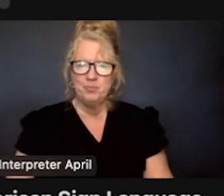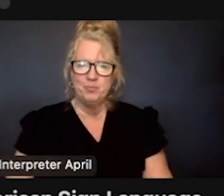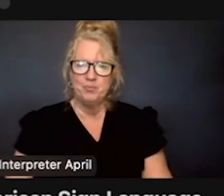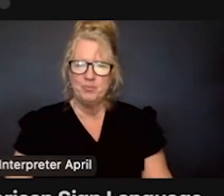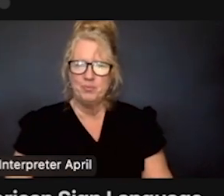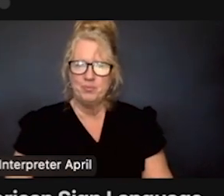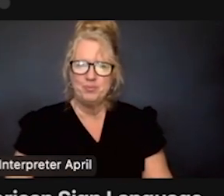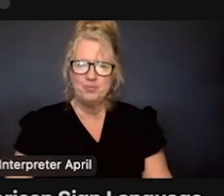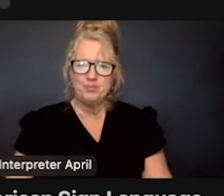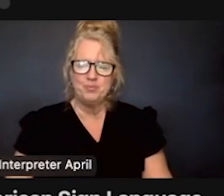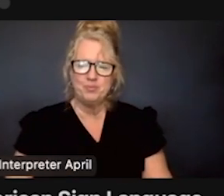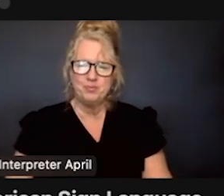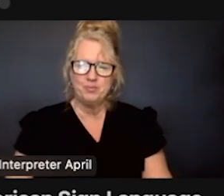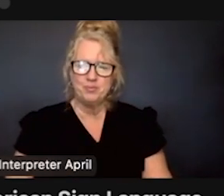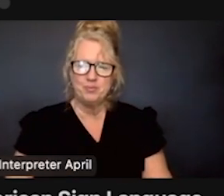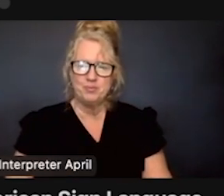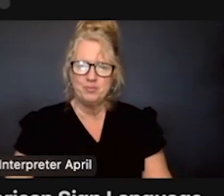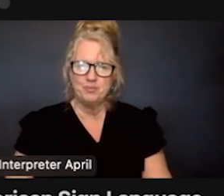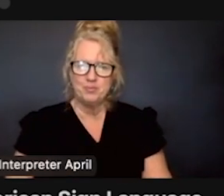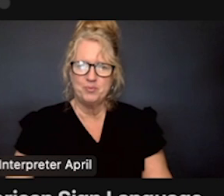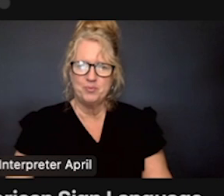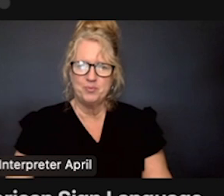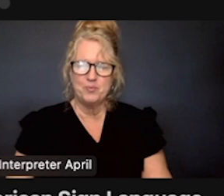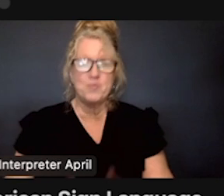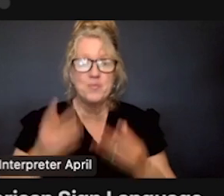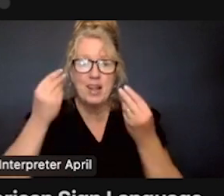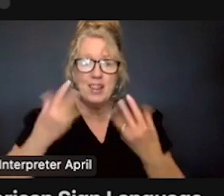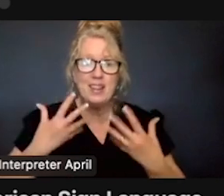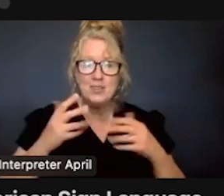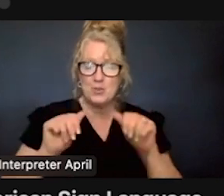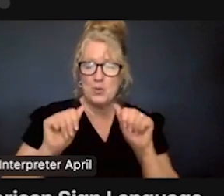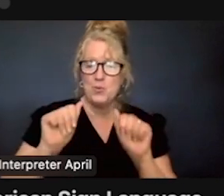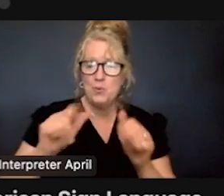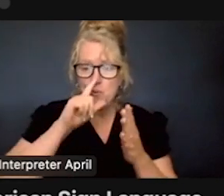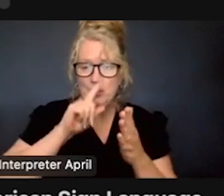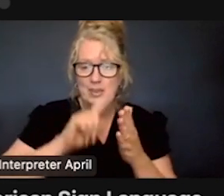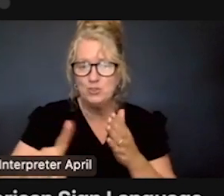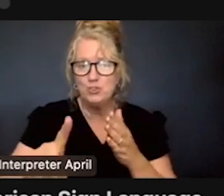All right. Let us know when we can check this out.